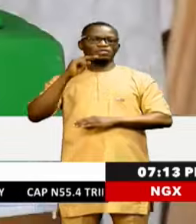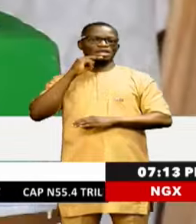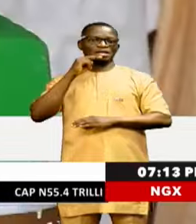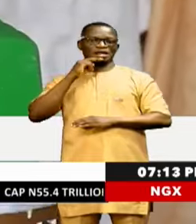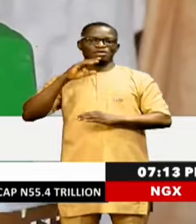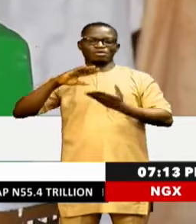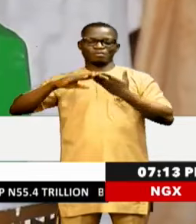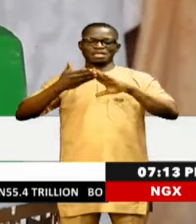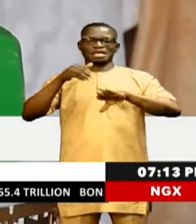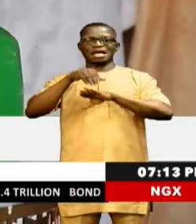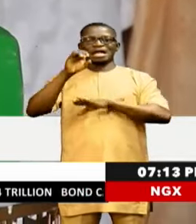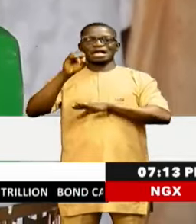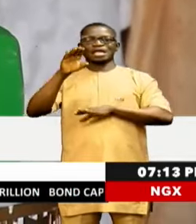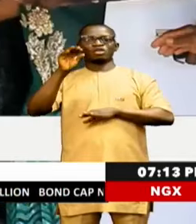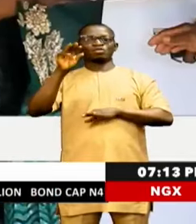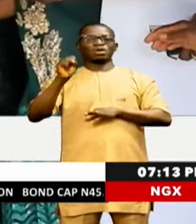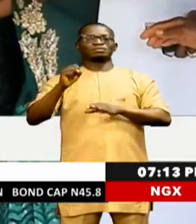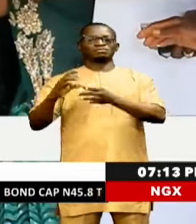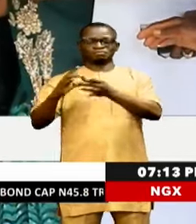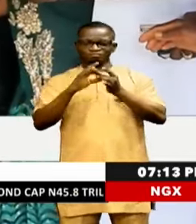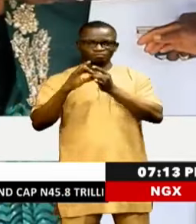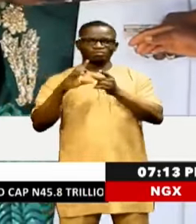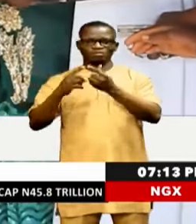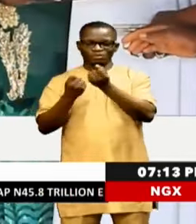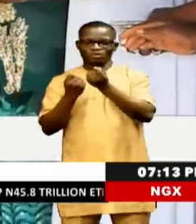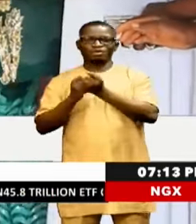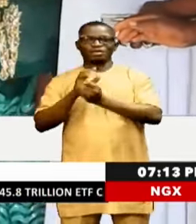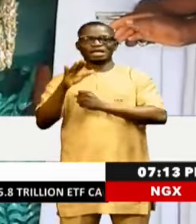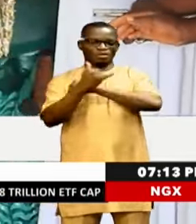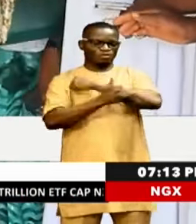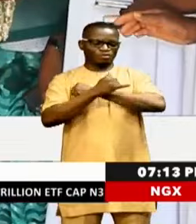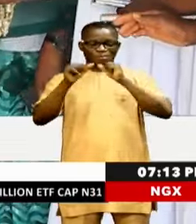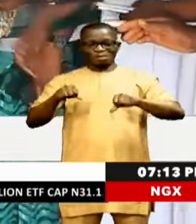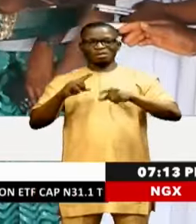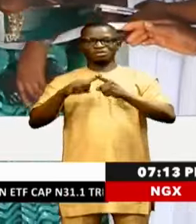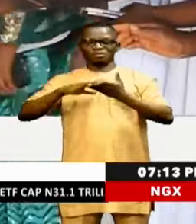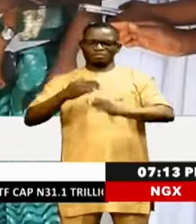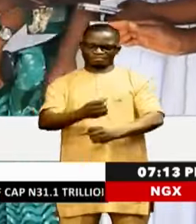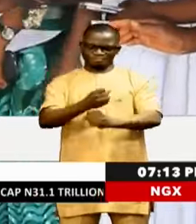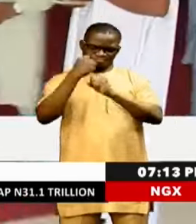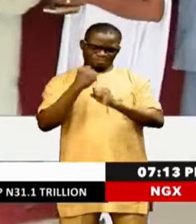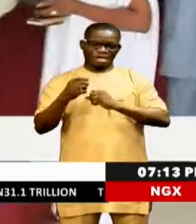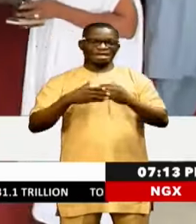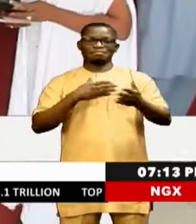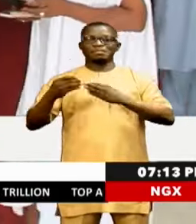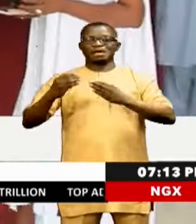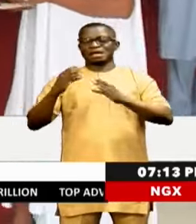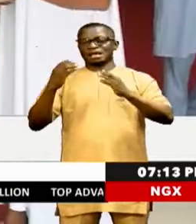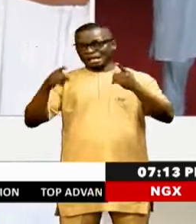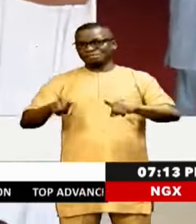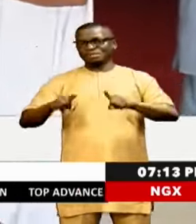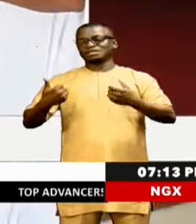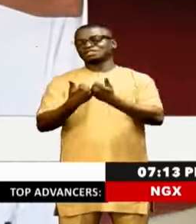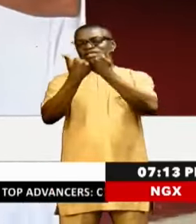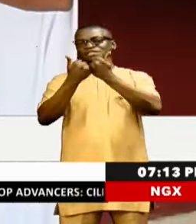Commission came together in unison to back their country's ability to emerge stronger from its current challenges into a global and